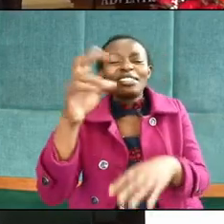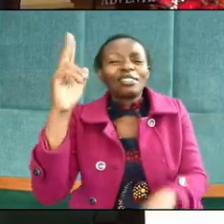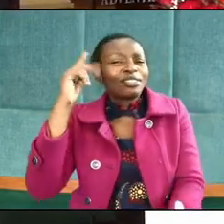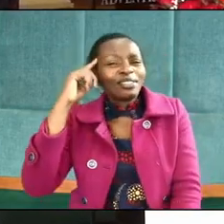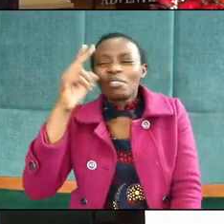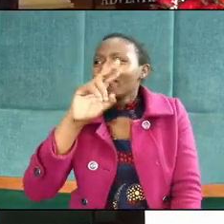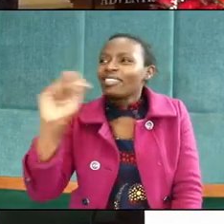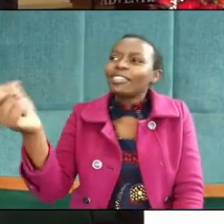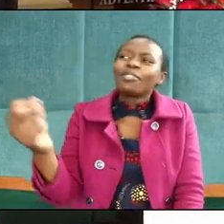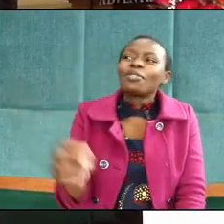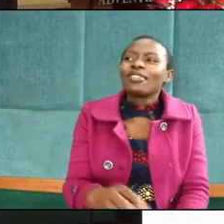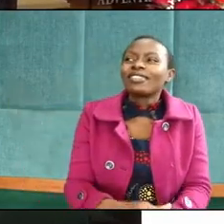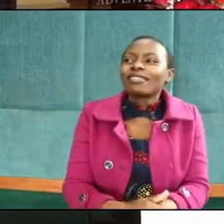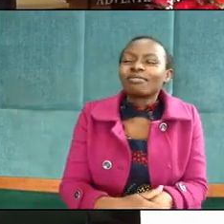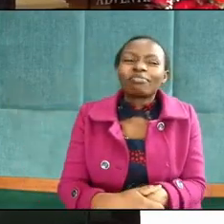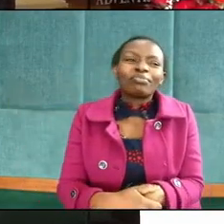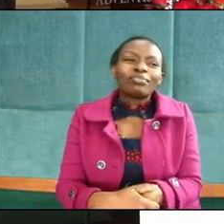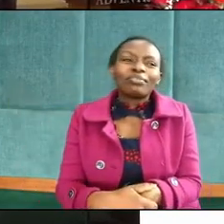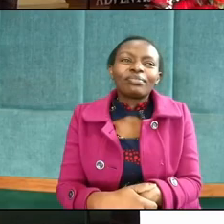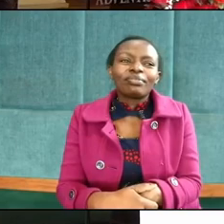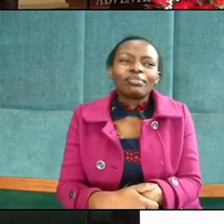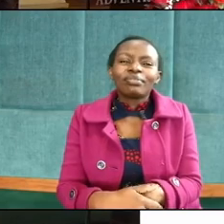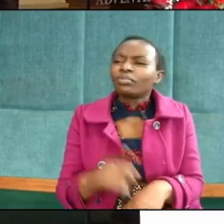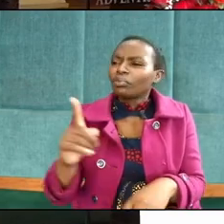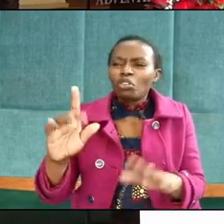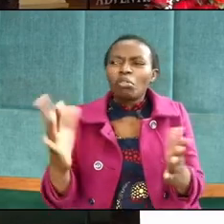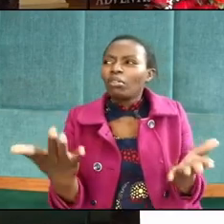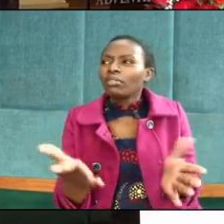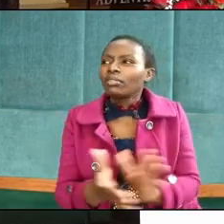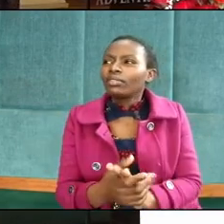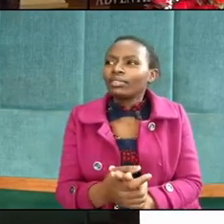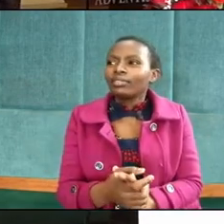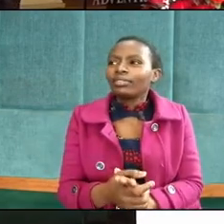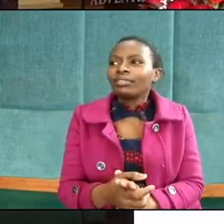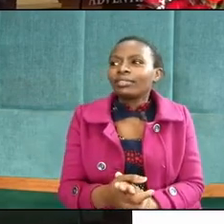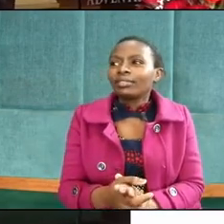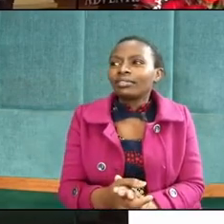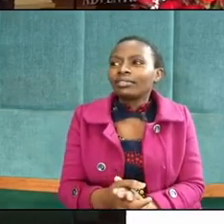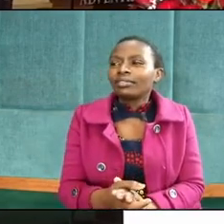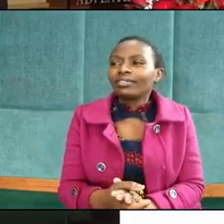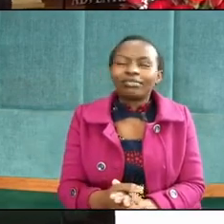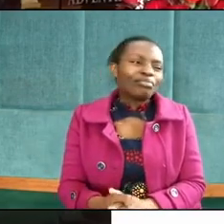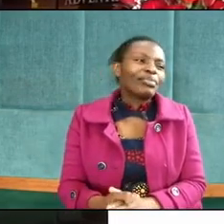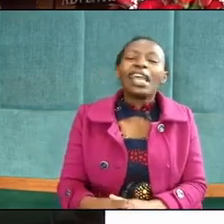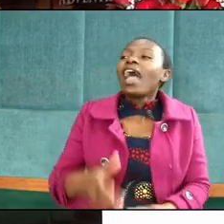Good morning, ma'am. How are you doing? No, she's very fine. She's very fine.